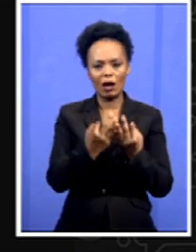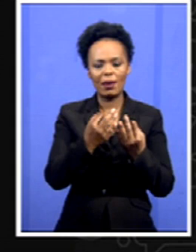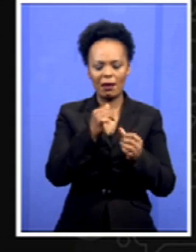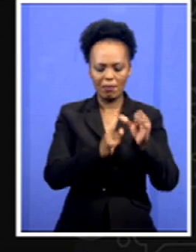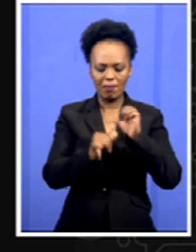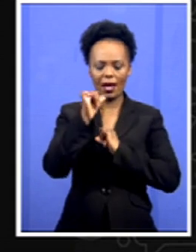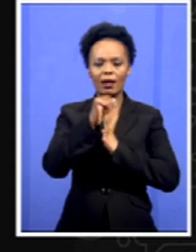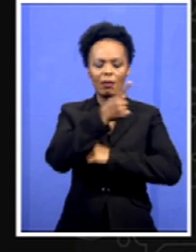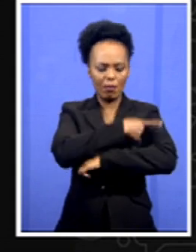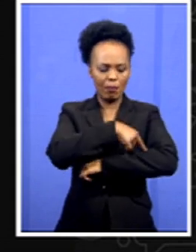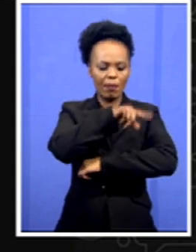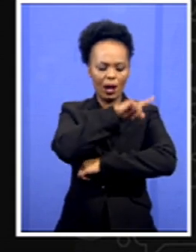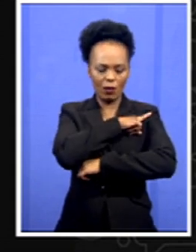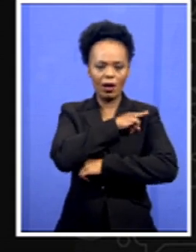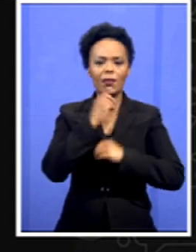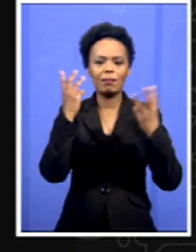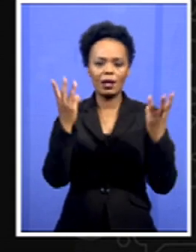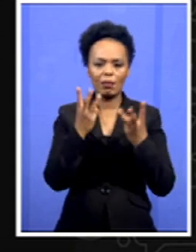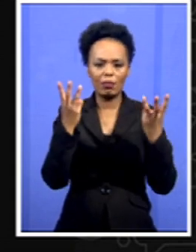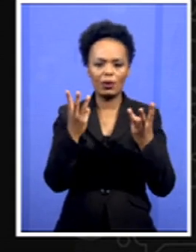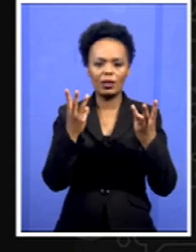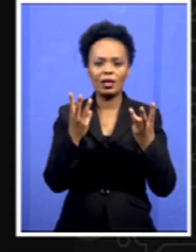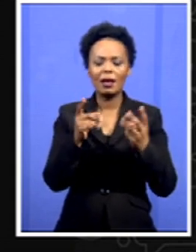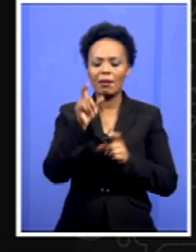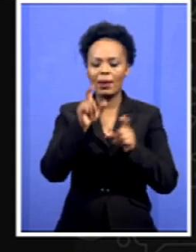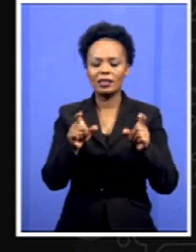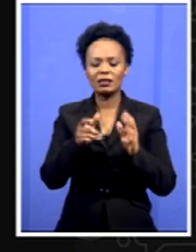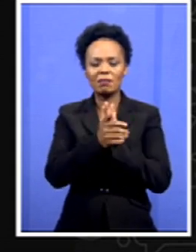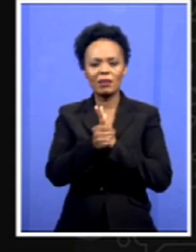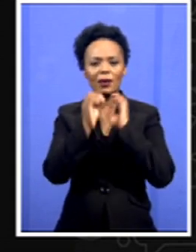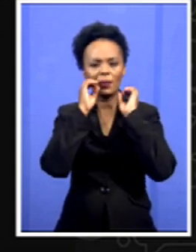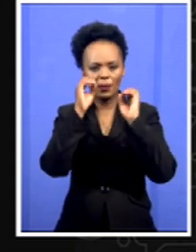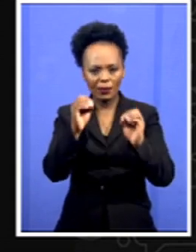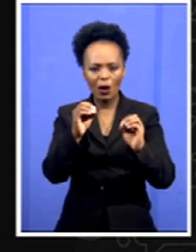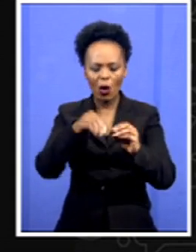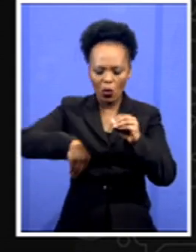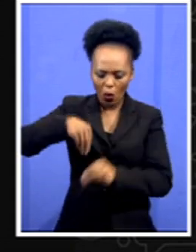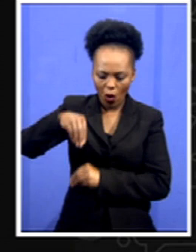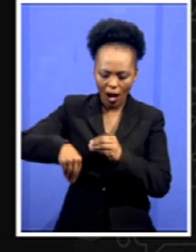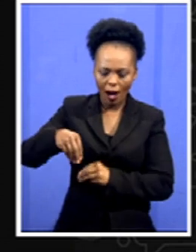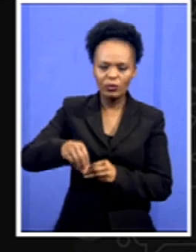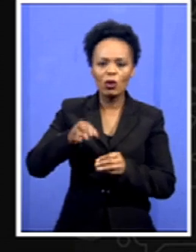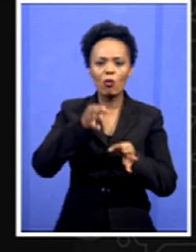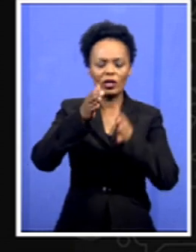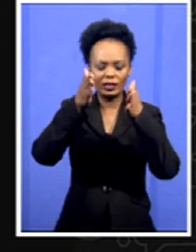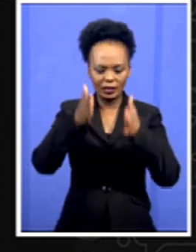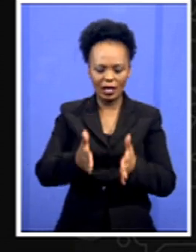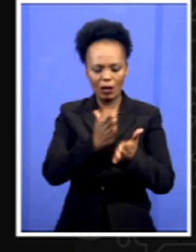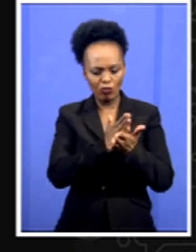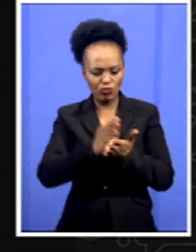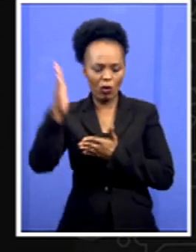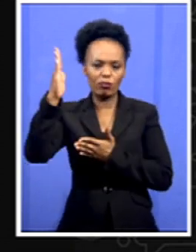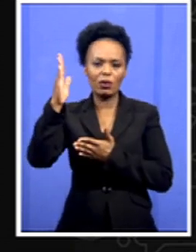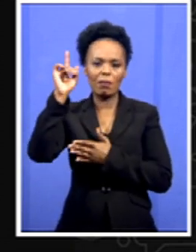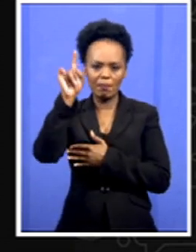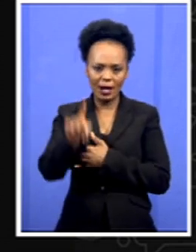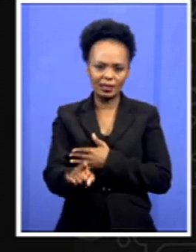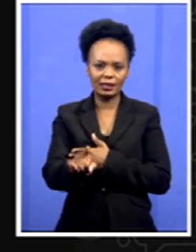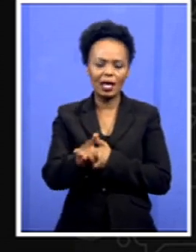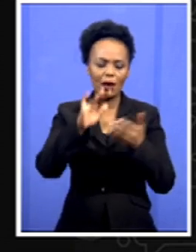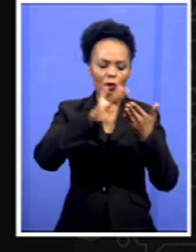people. It is time for incompetent and corrupt and delinquent politicians to be removed from their positions and residents